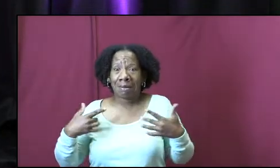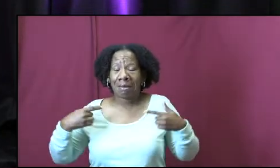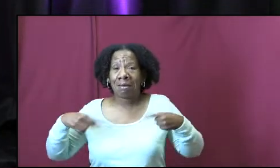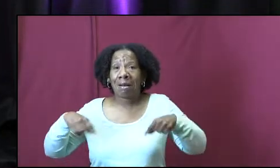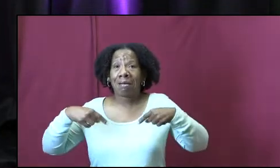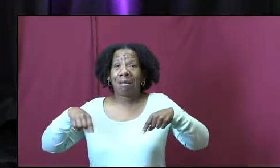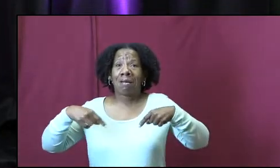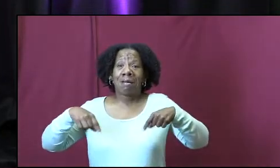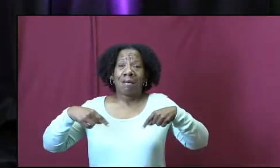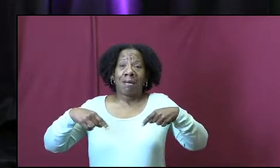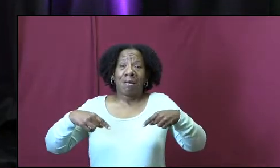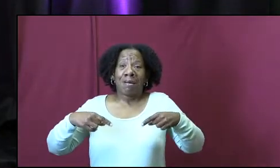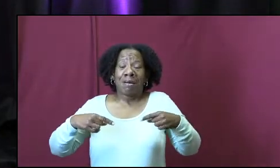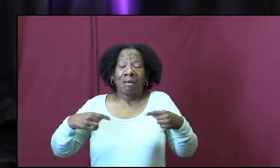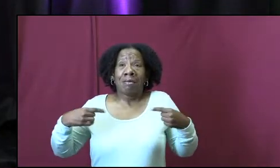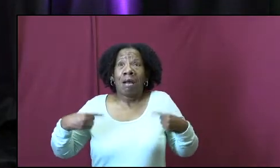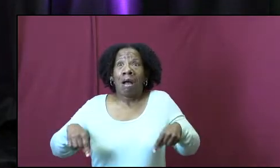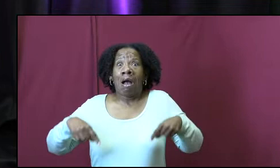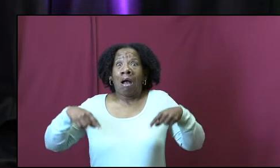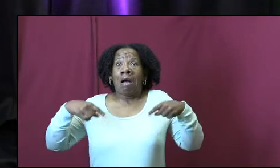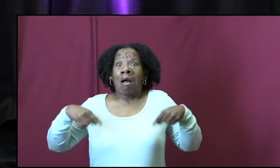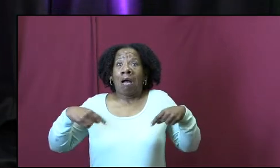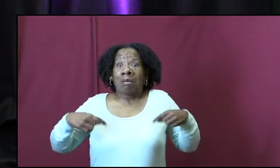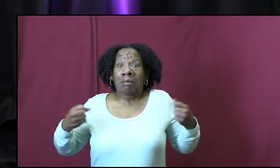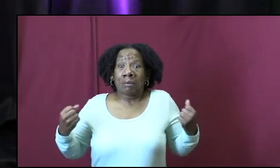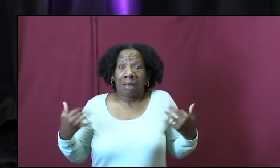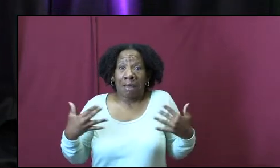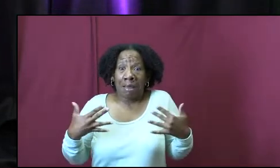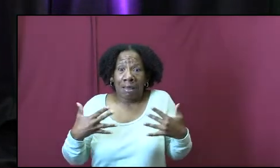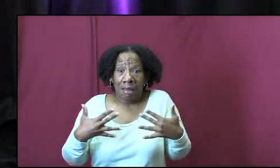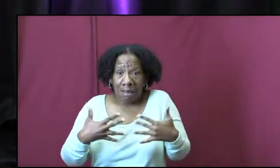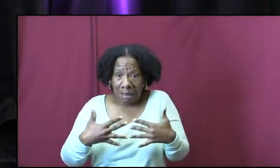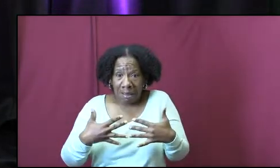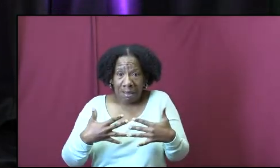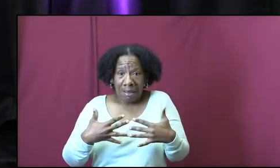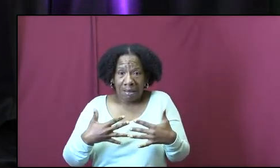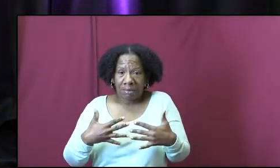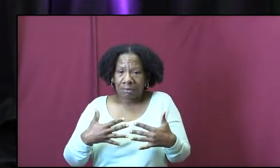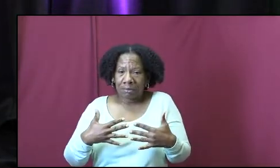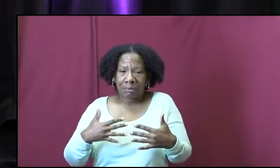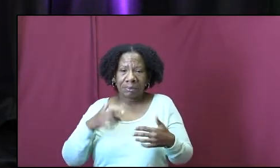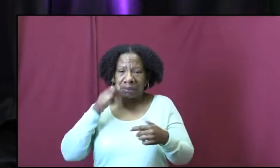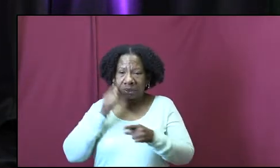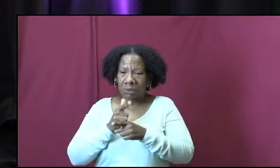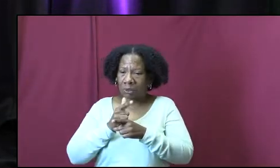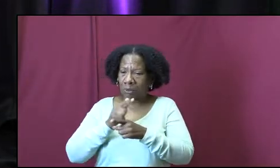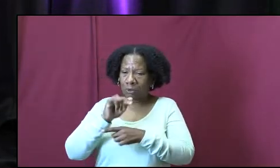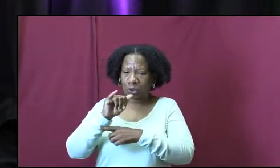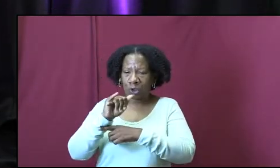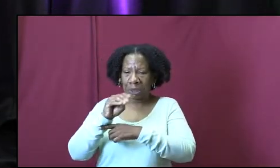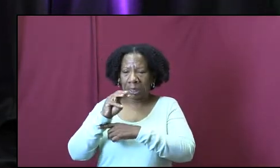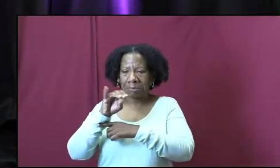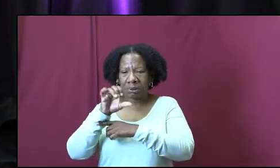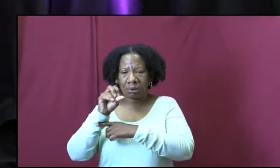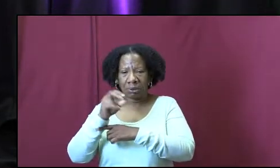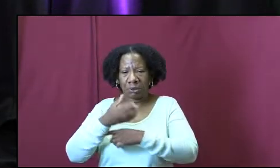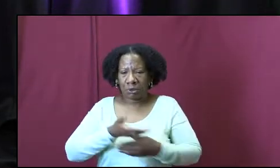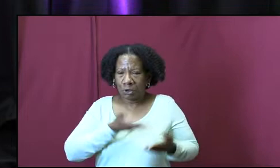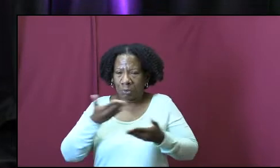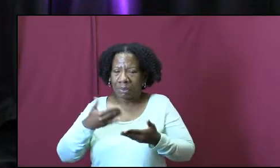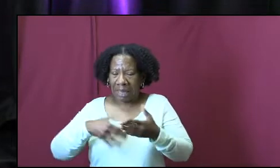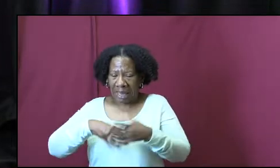So afraid that I told Sister Jameson, I said, we're going to be out of town during Christmas,